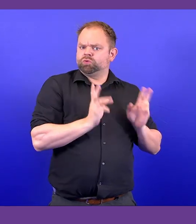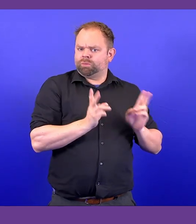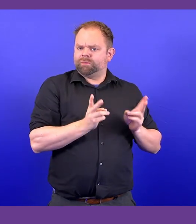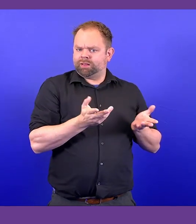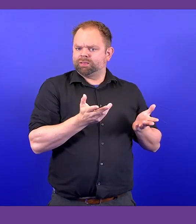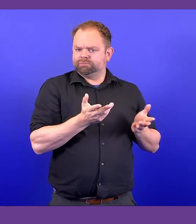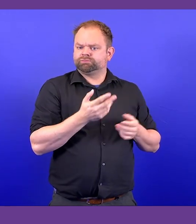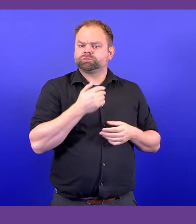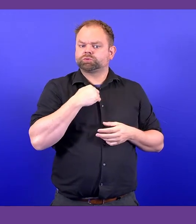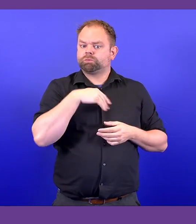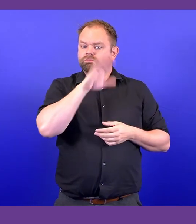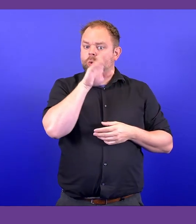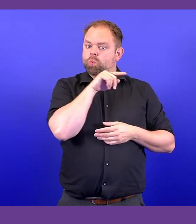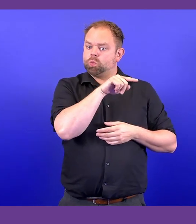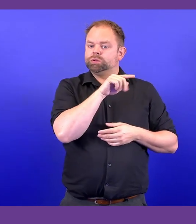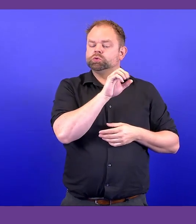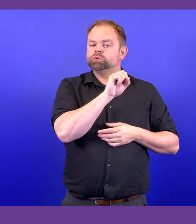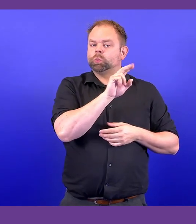effectively?